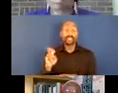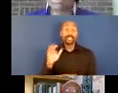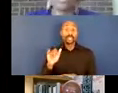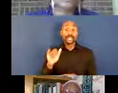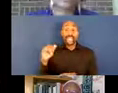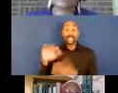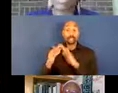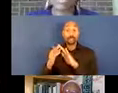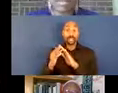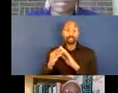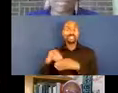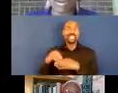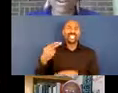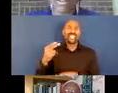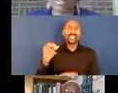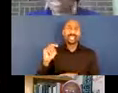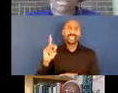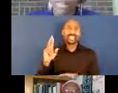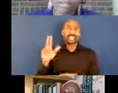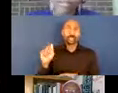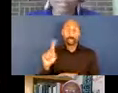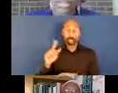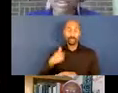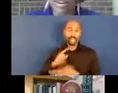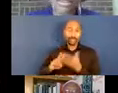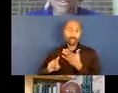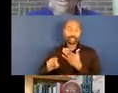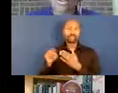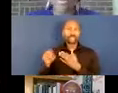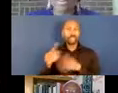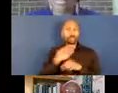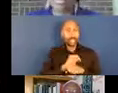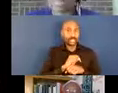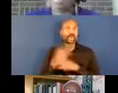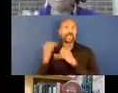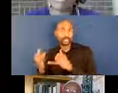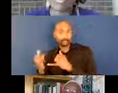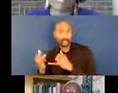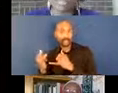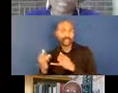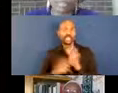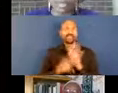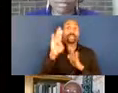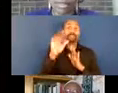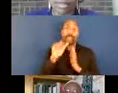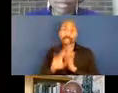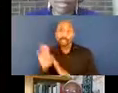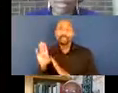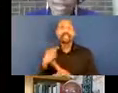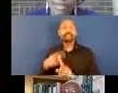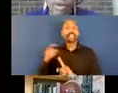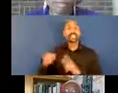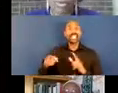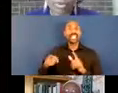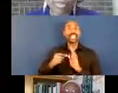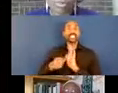research, are traditional and contemporary, developed and developing. They also embody alternatives to development,